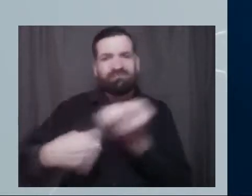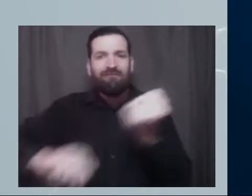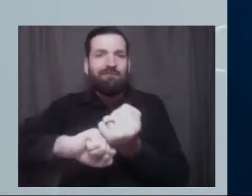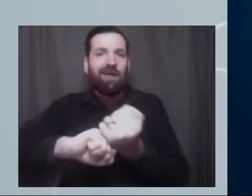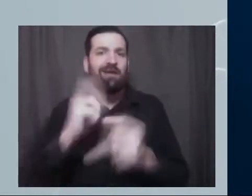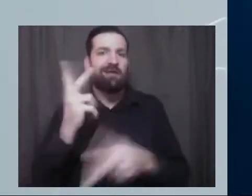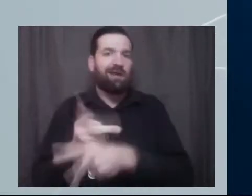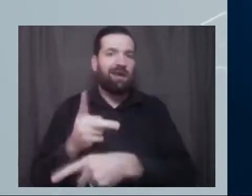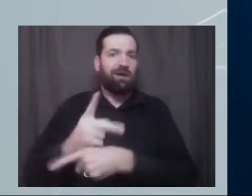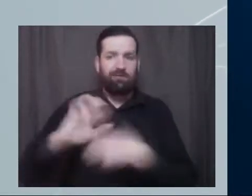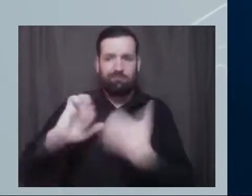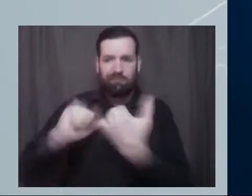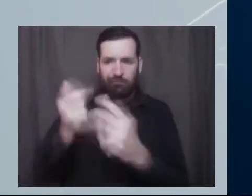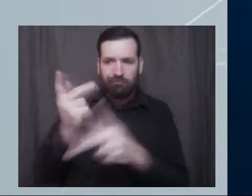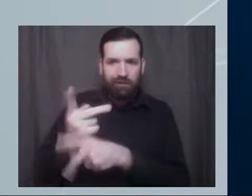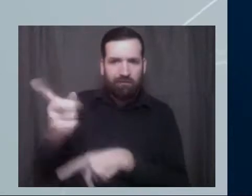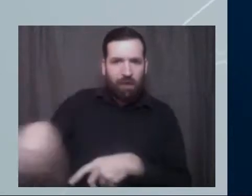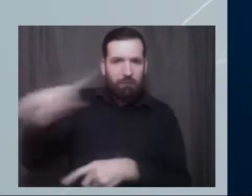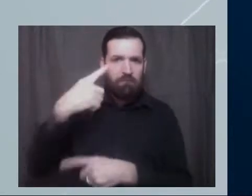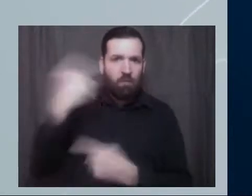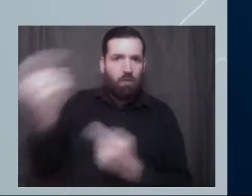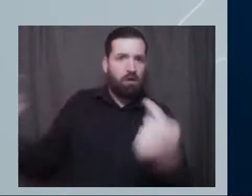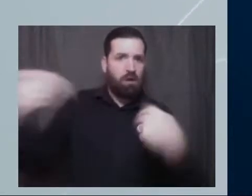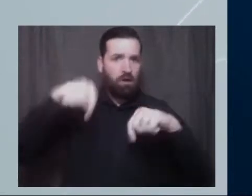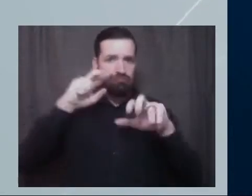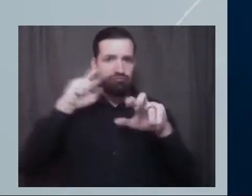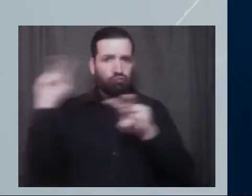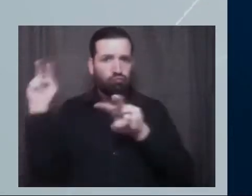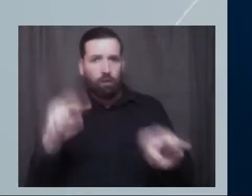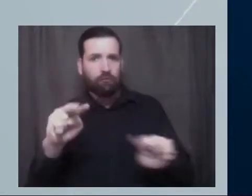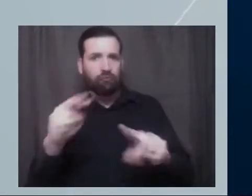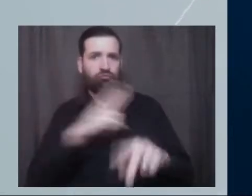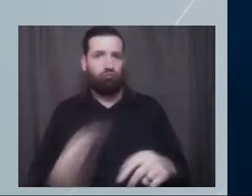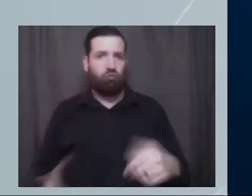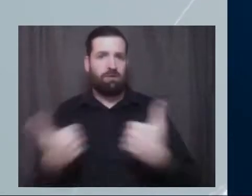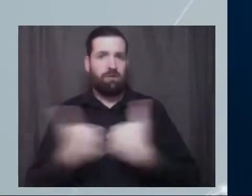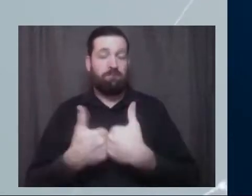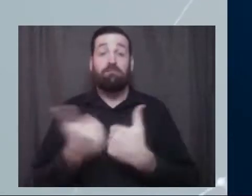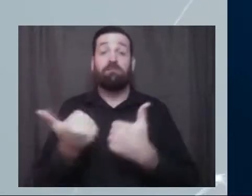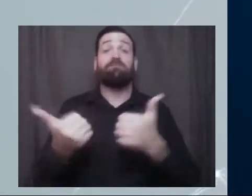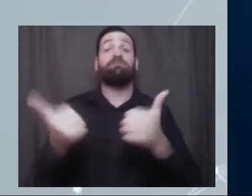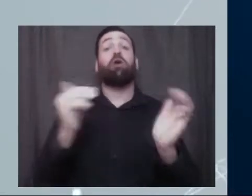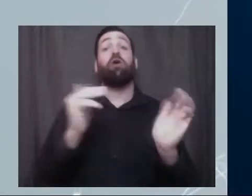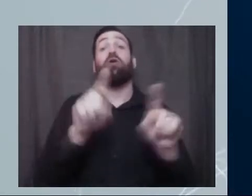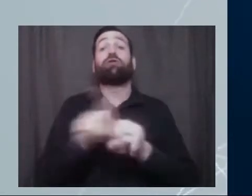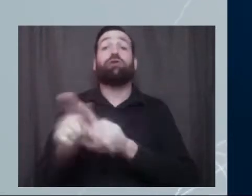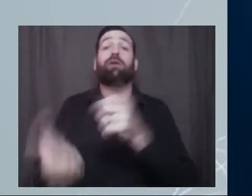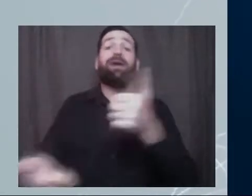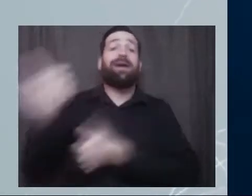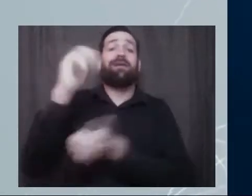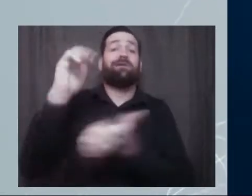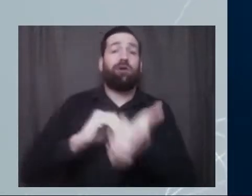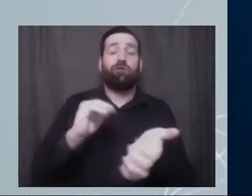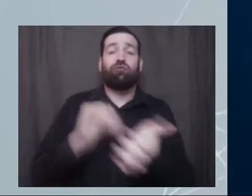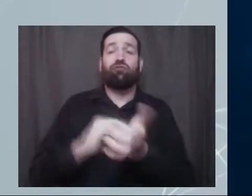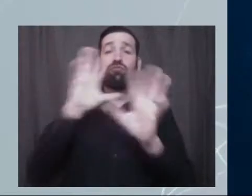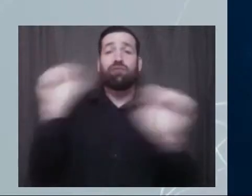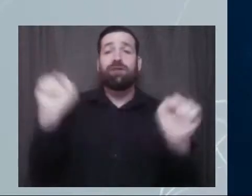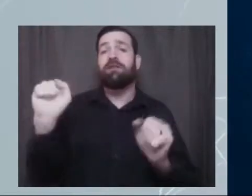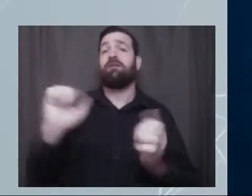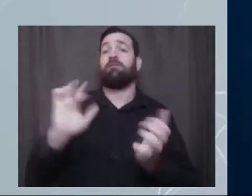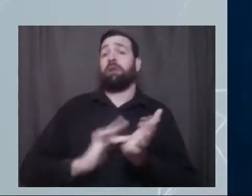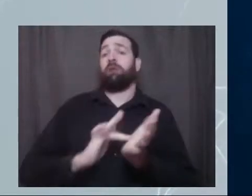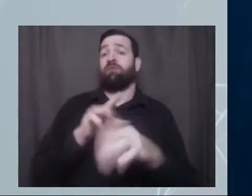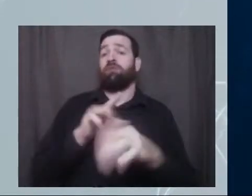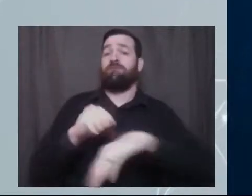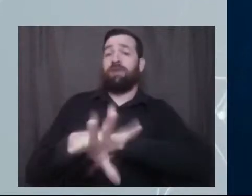to the stadium to watch the Royals. Also, Royals head team doctor, orthopedic surgeon, and president of the Medical Advisory Board for MLB,